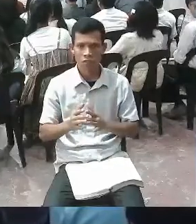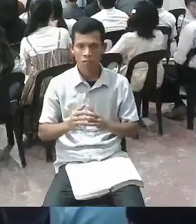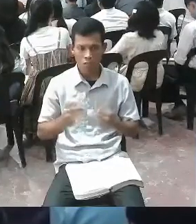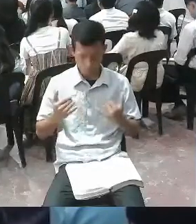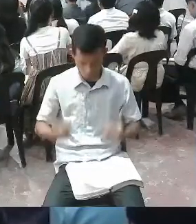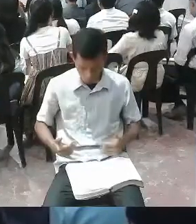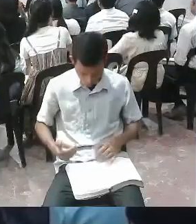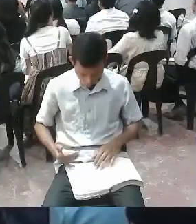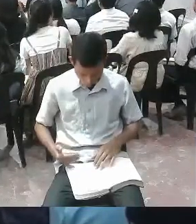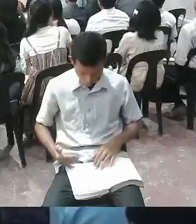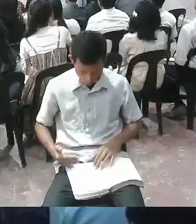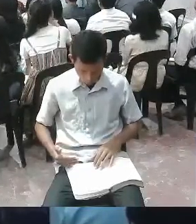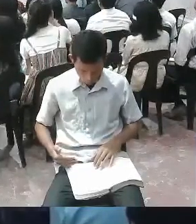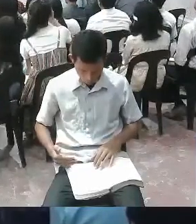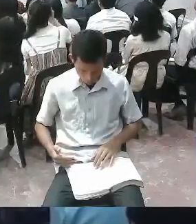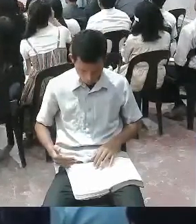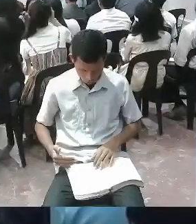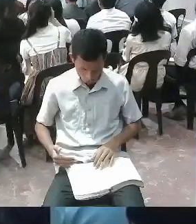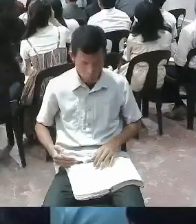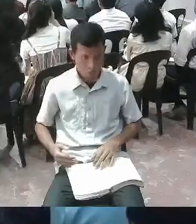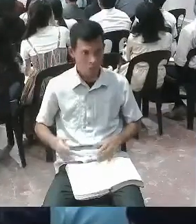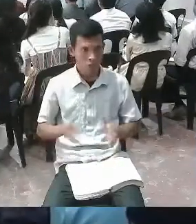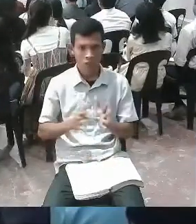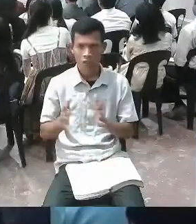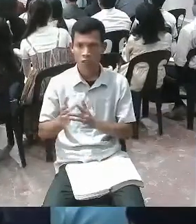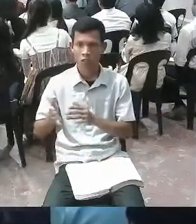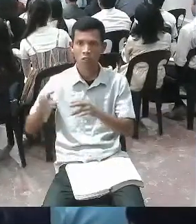of David.